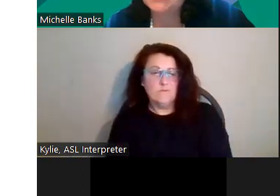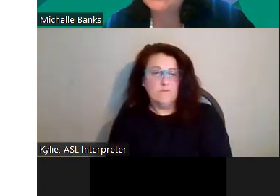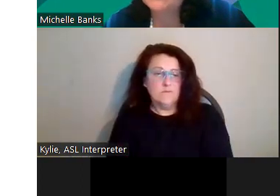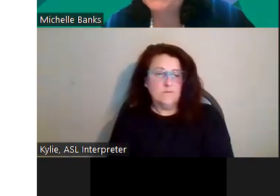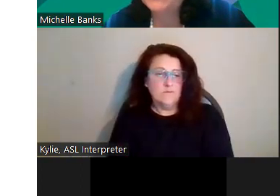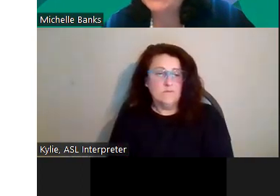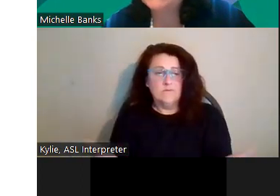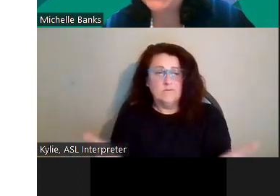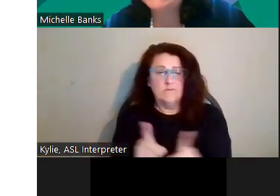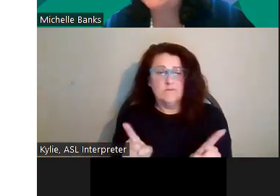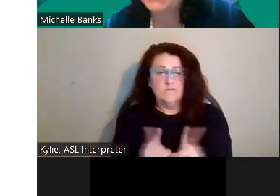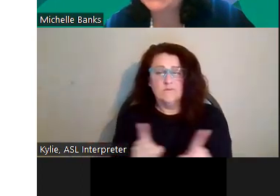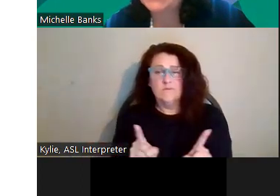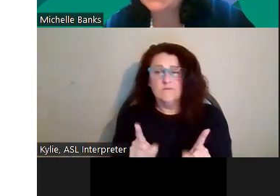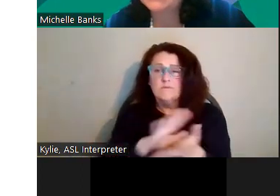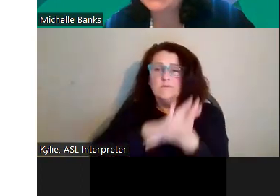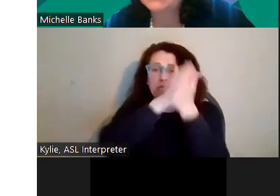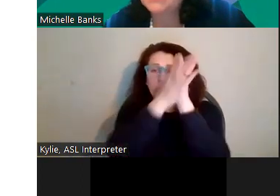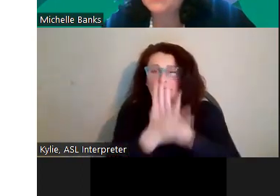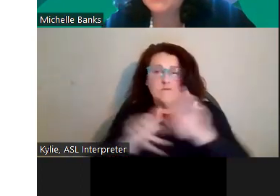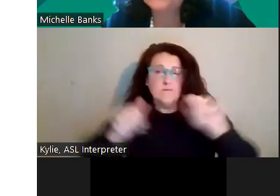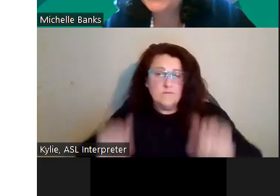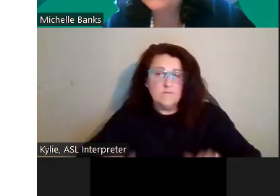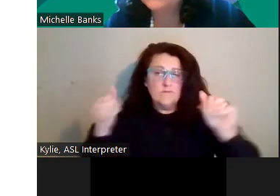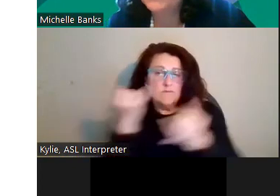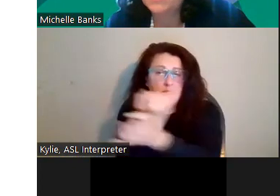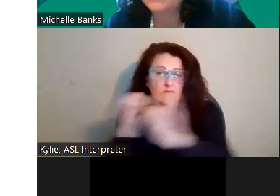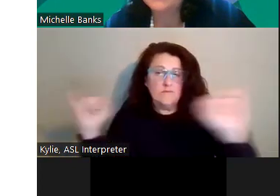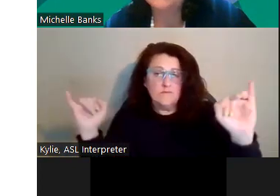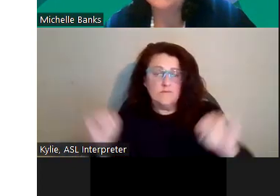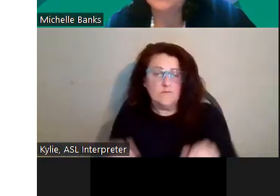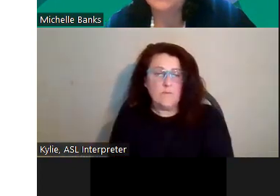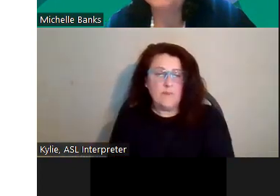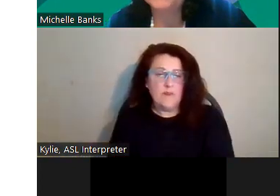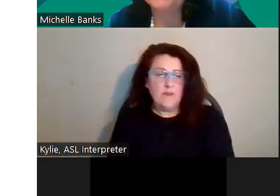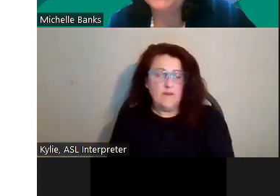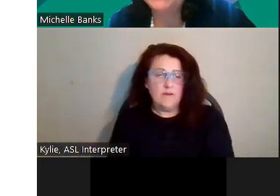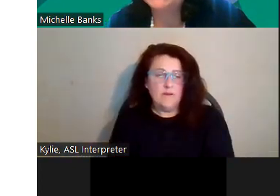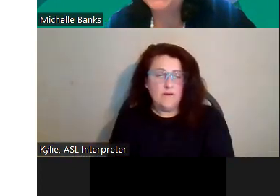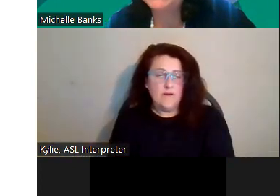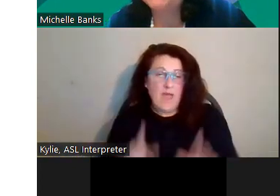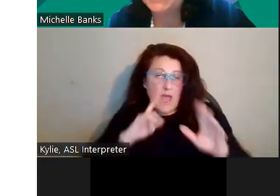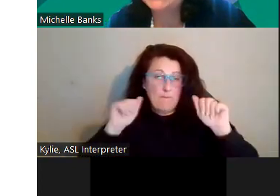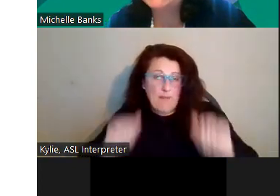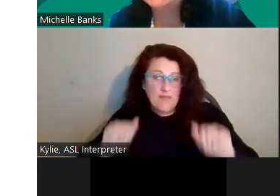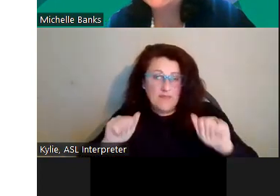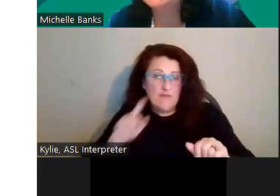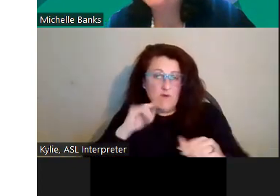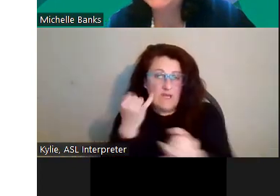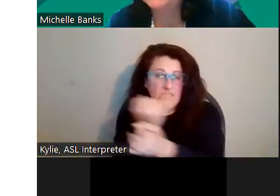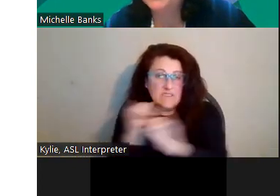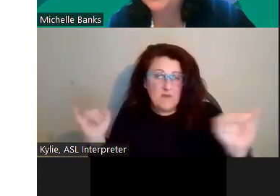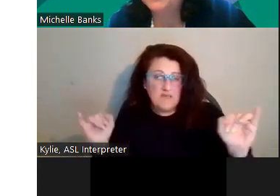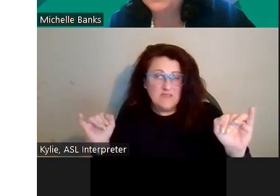self-sufficiency, the ability to be independent. And we don't think the ability to be independent